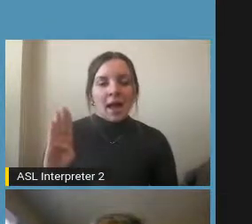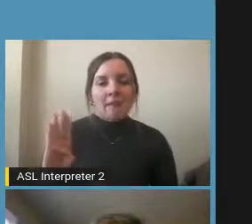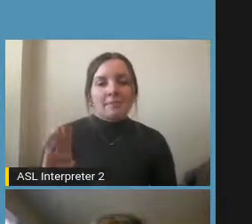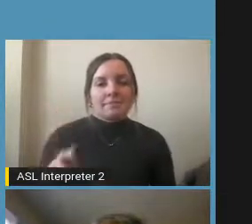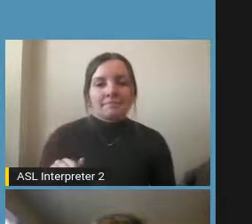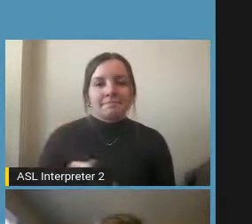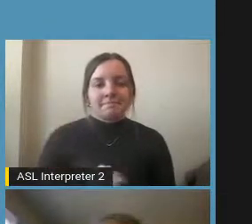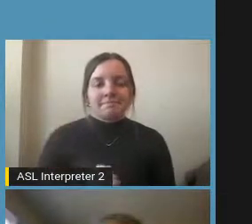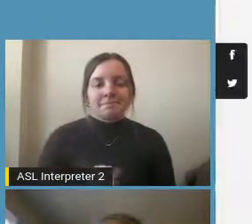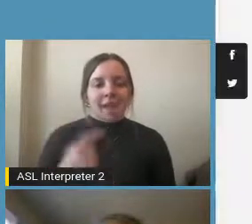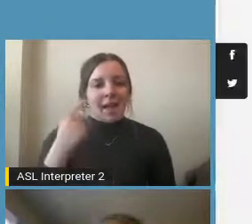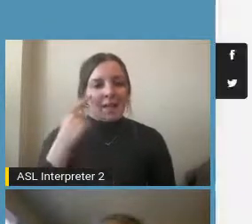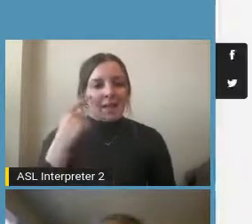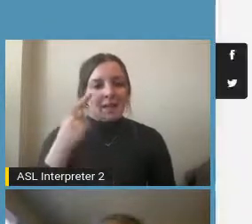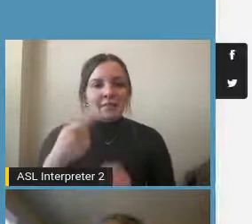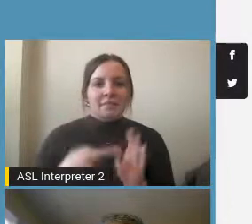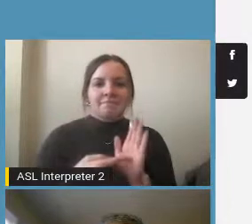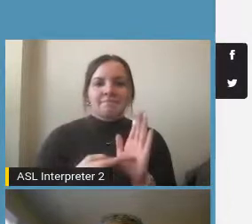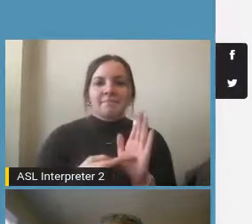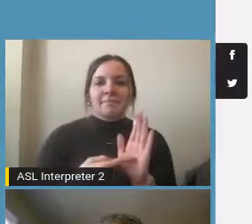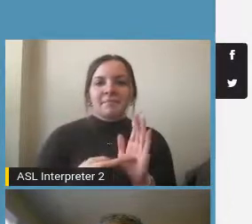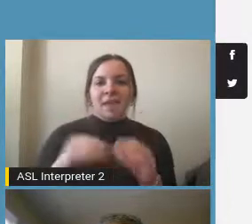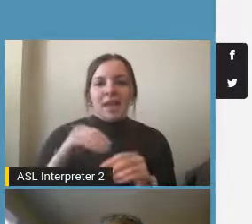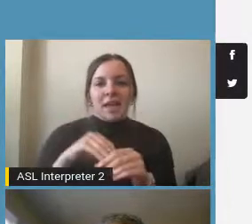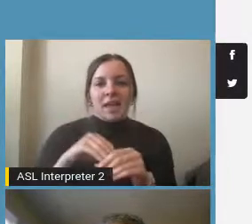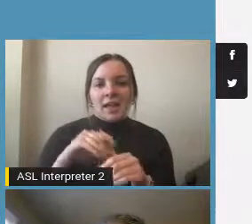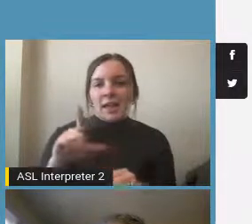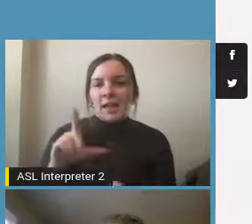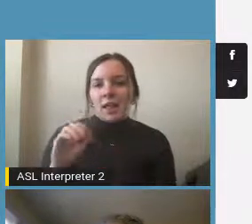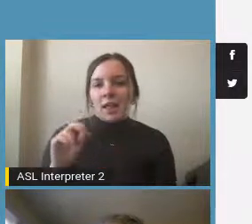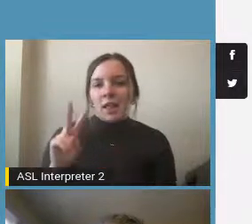Louvre, but a complete,